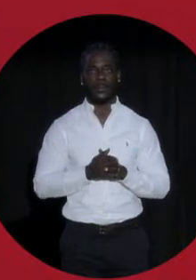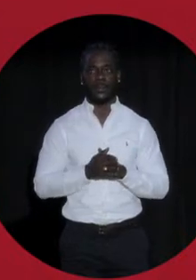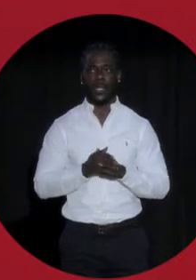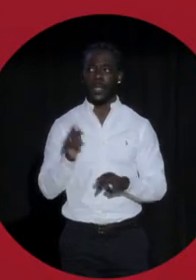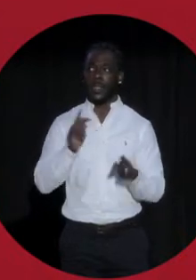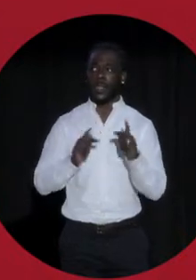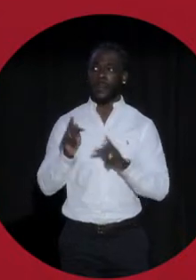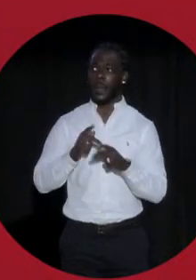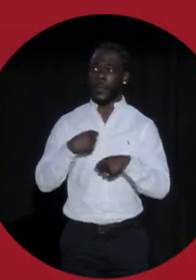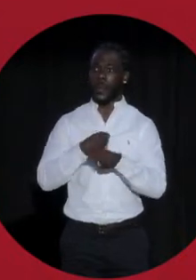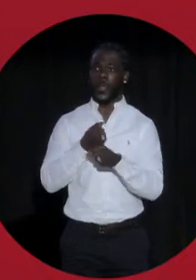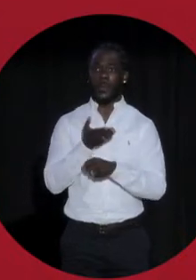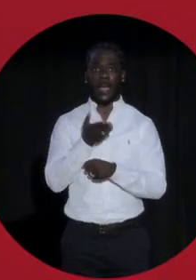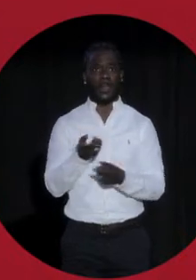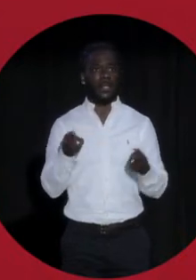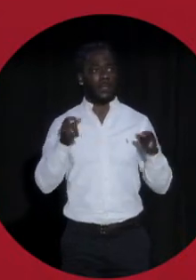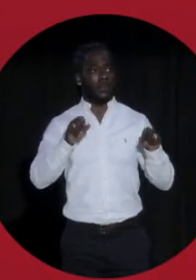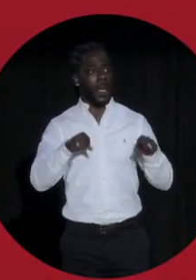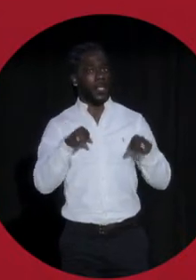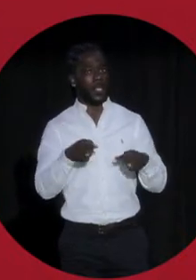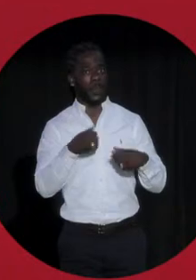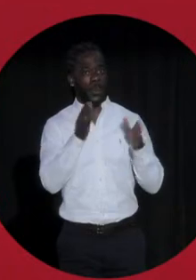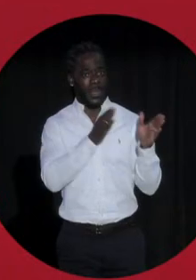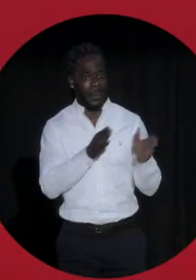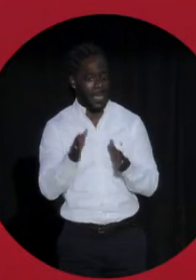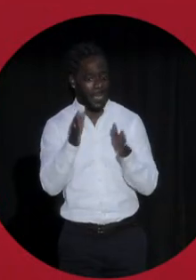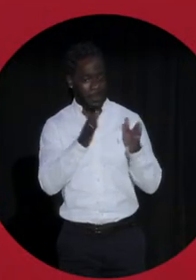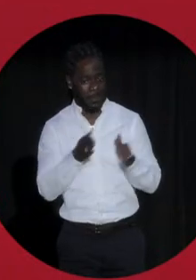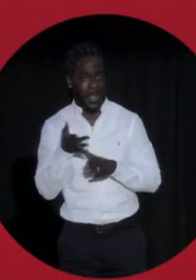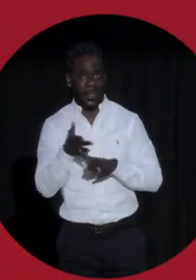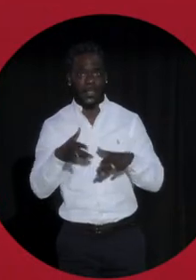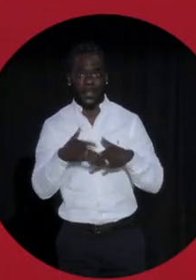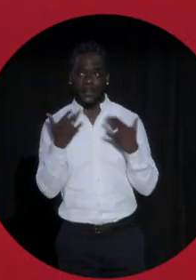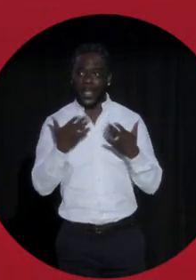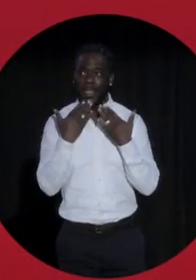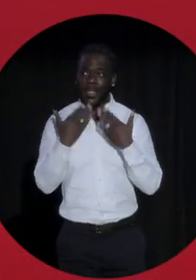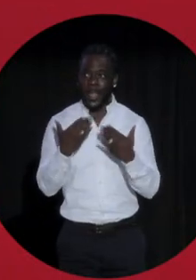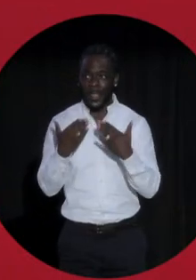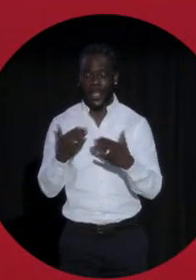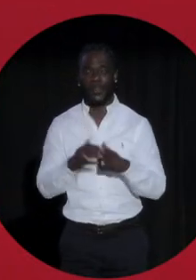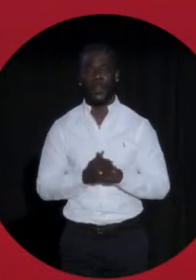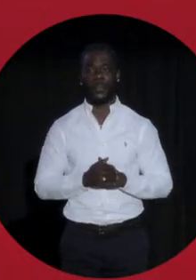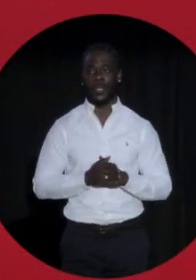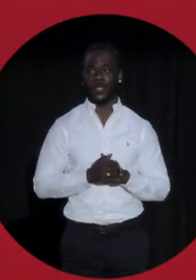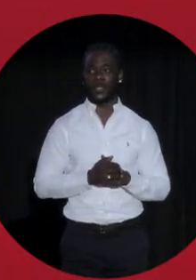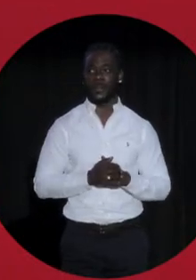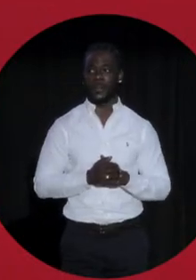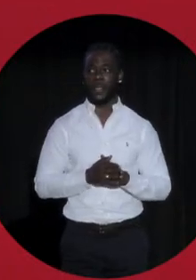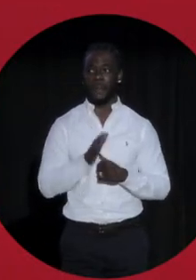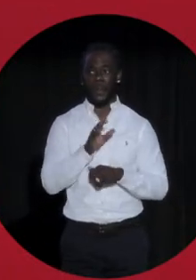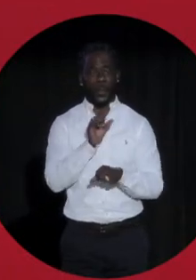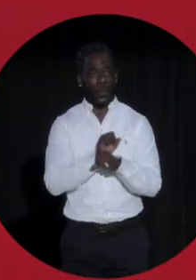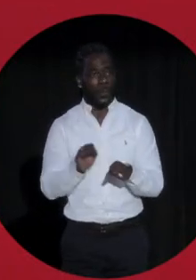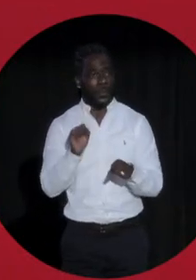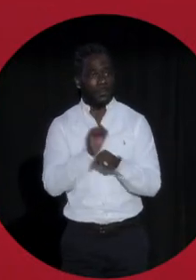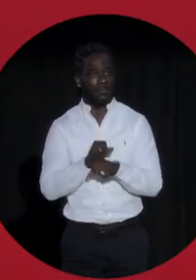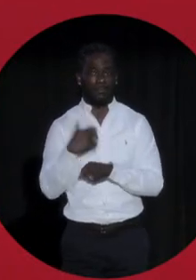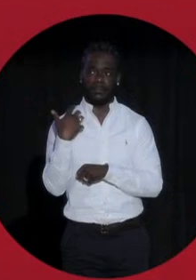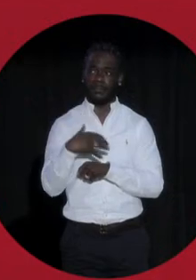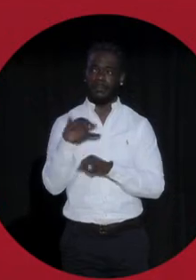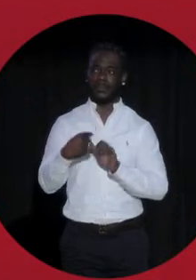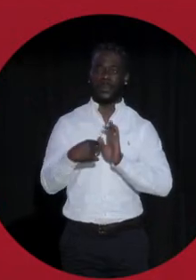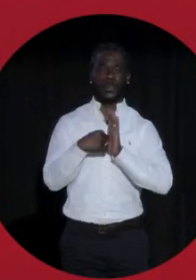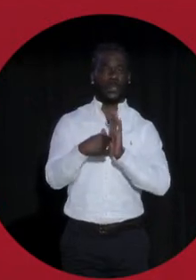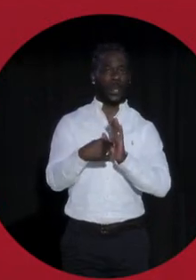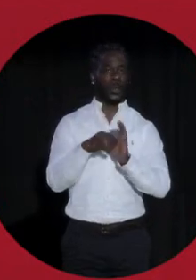made this possible, who planned this event, thank you very much. Your work speaks volumes for your